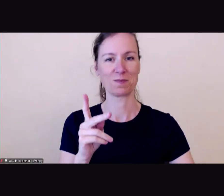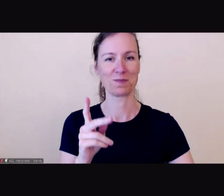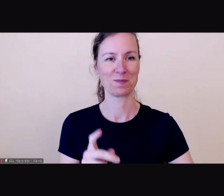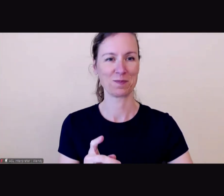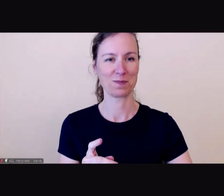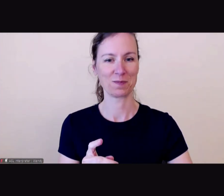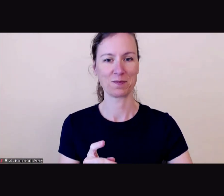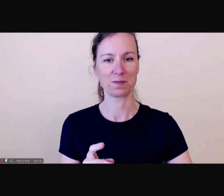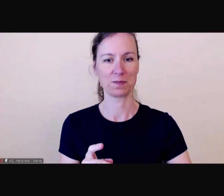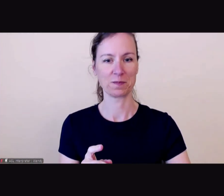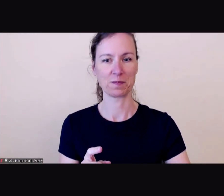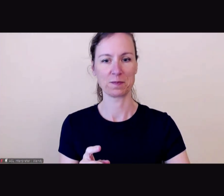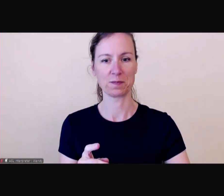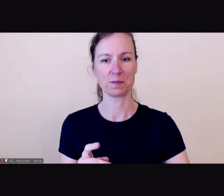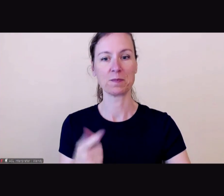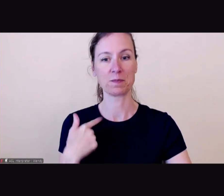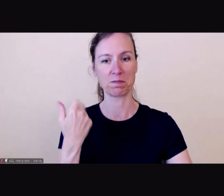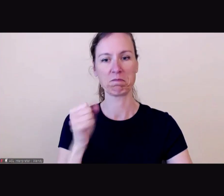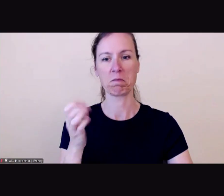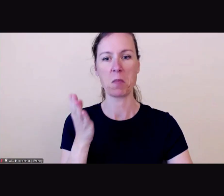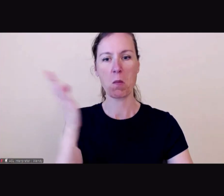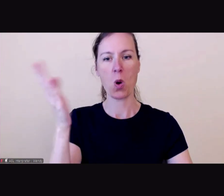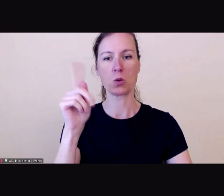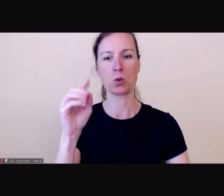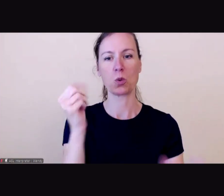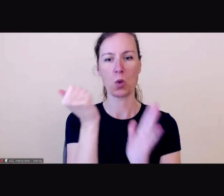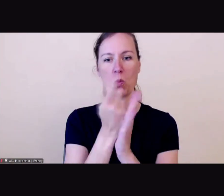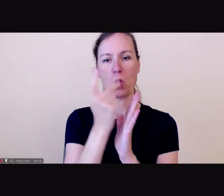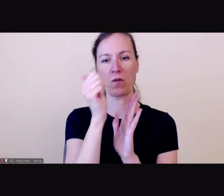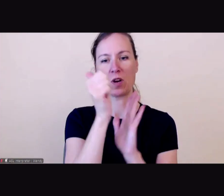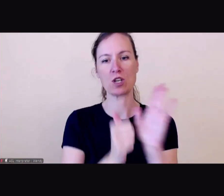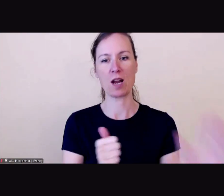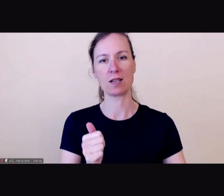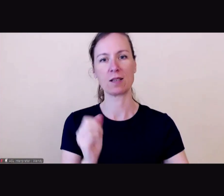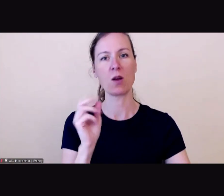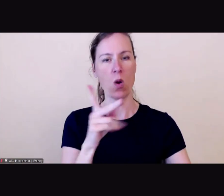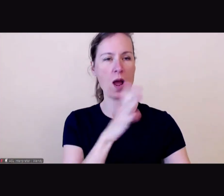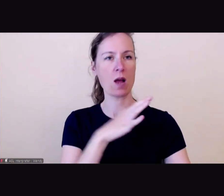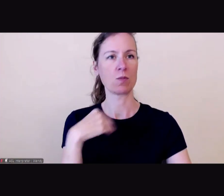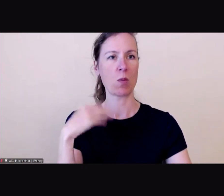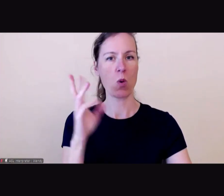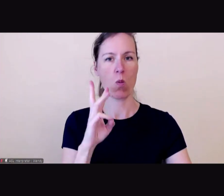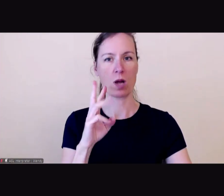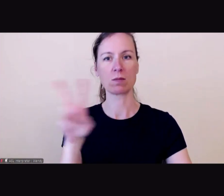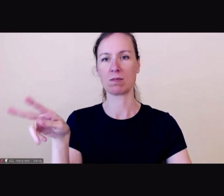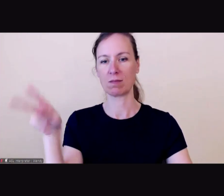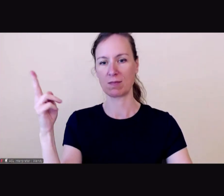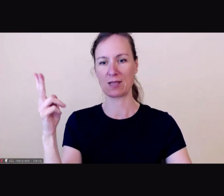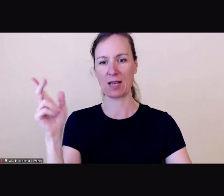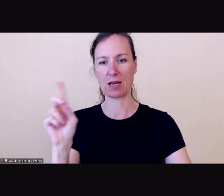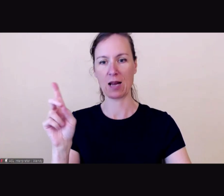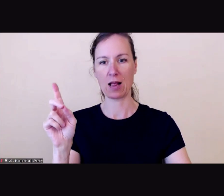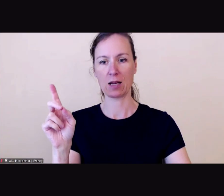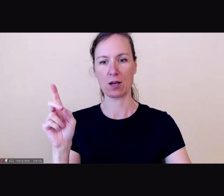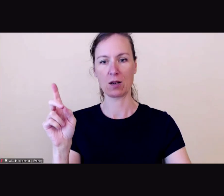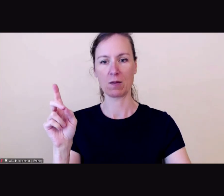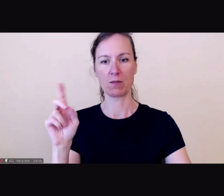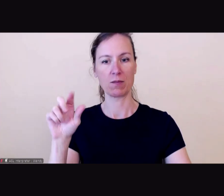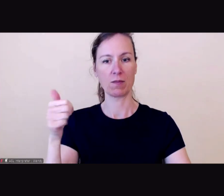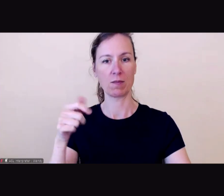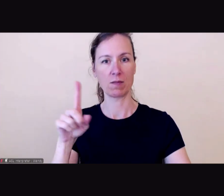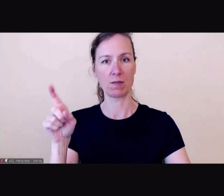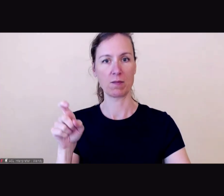Yes. I'll make a motion to approve the agenda. Thank you, Councilmember Watson. Is there a second? I'll second it. Councilmember Gallagher, any